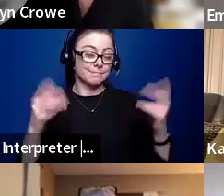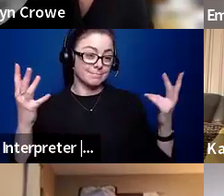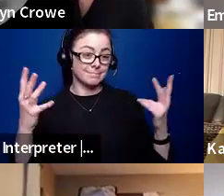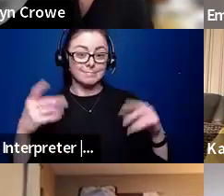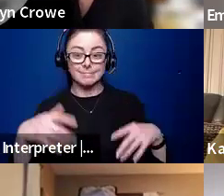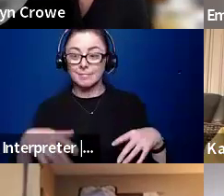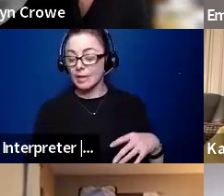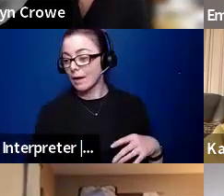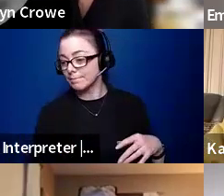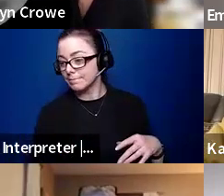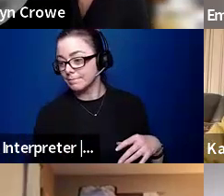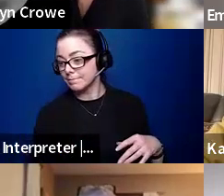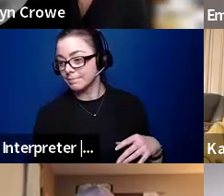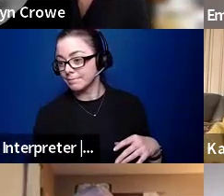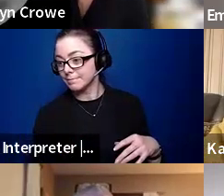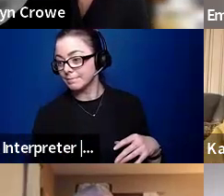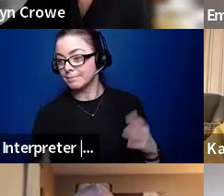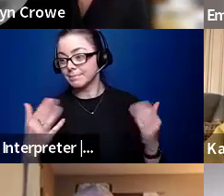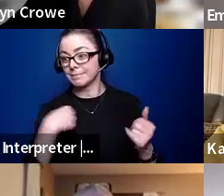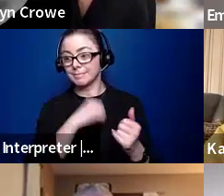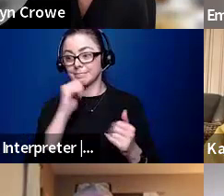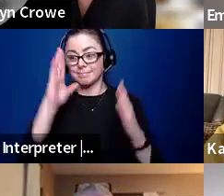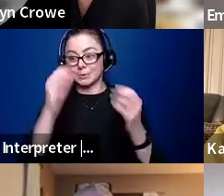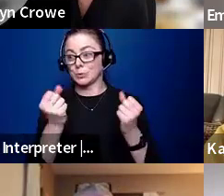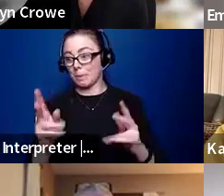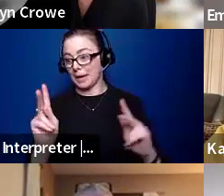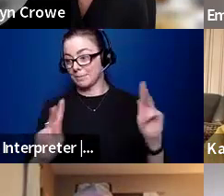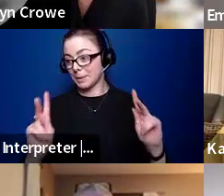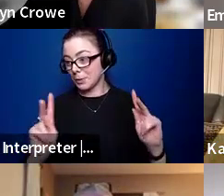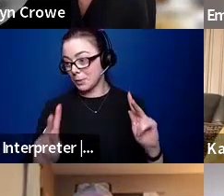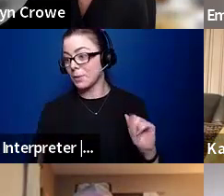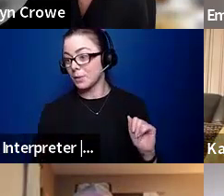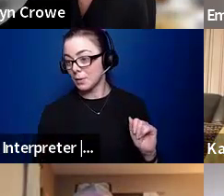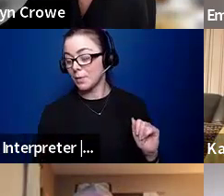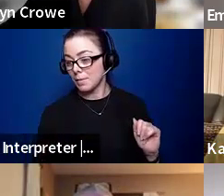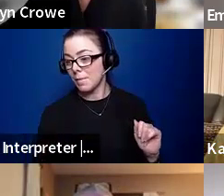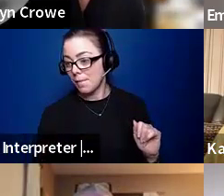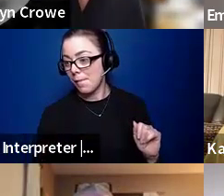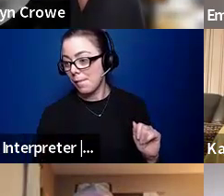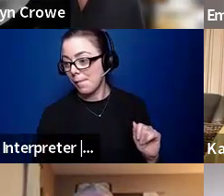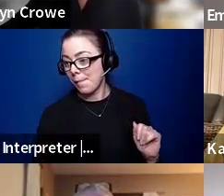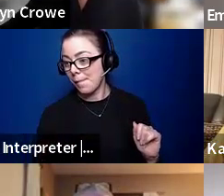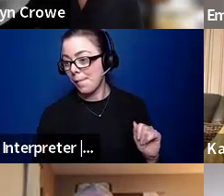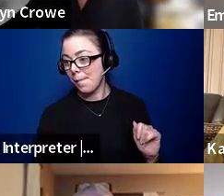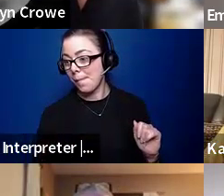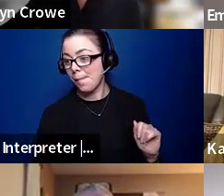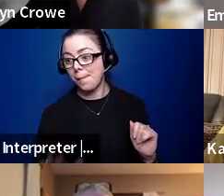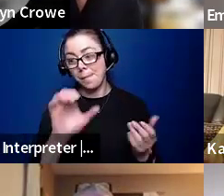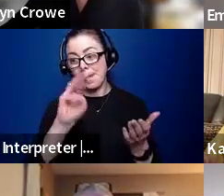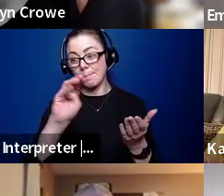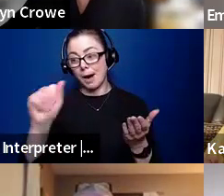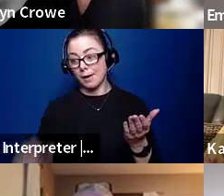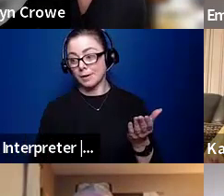not quite being ready for having so many people. So thank you again for being here. Emma, you want to go ahead and